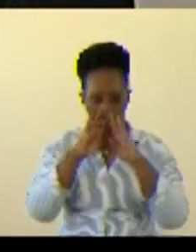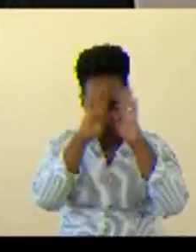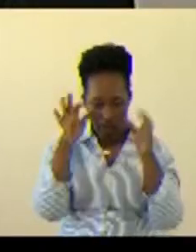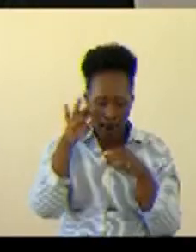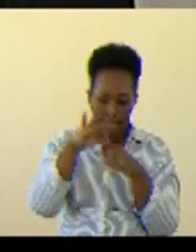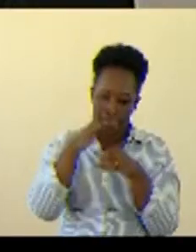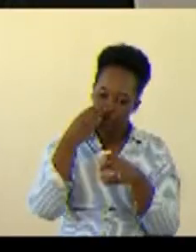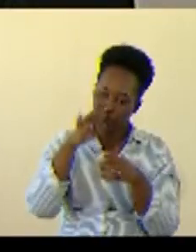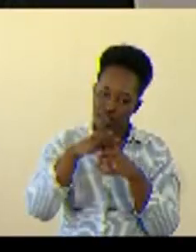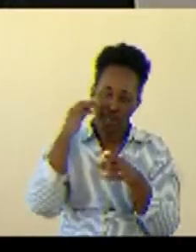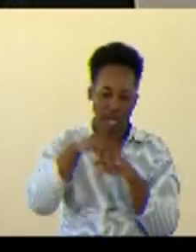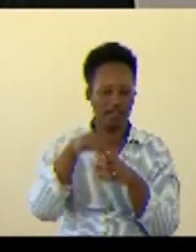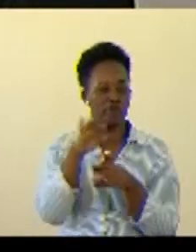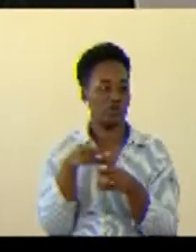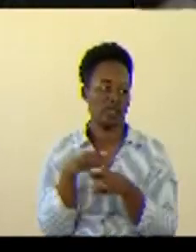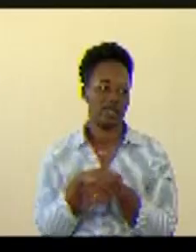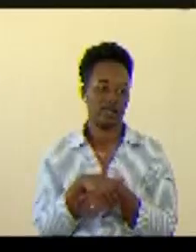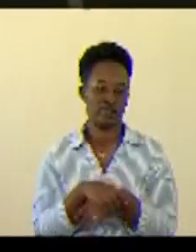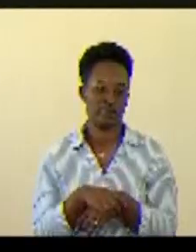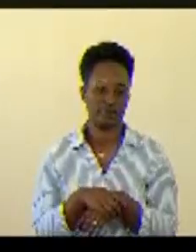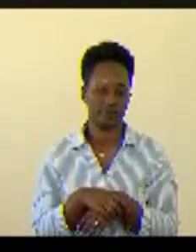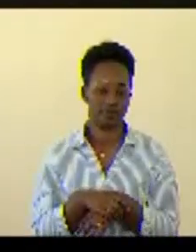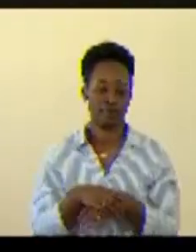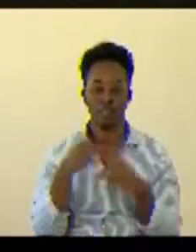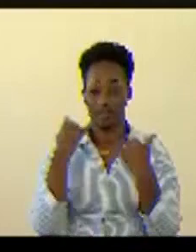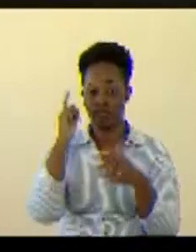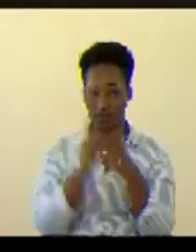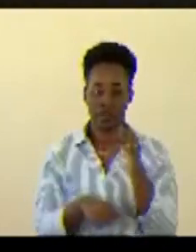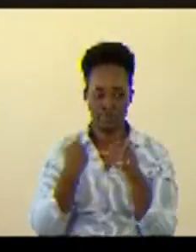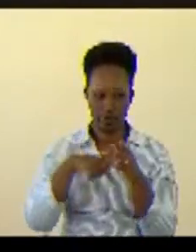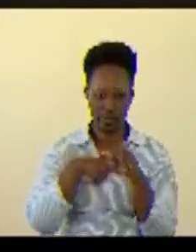reducing sugars. And that's what we're going to go through.